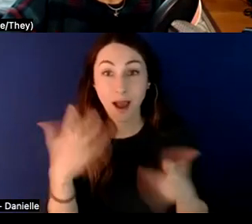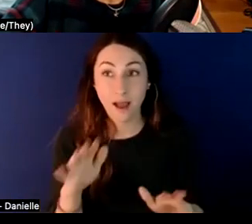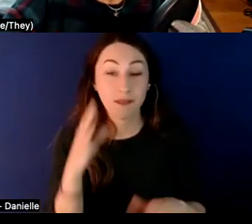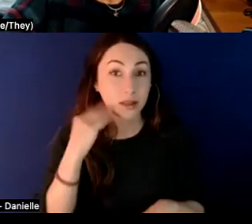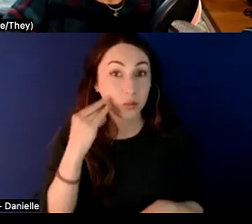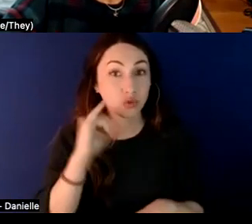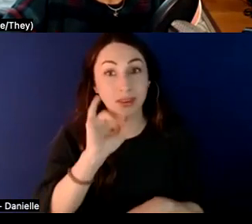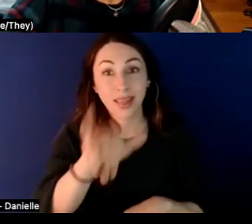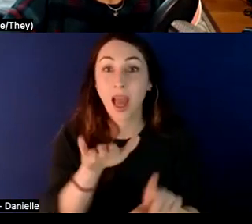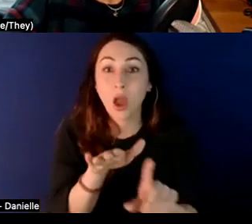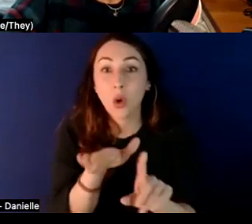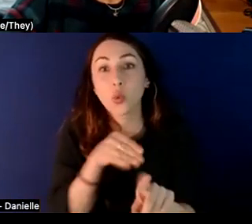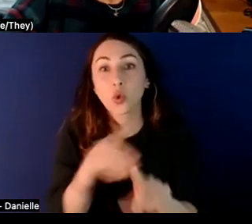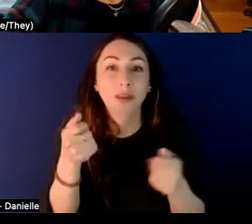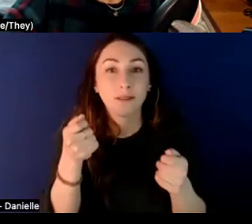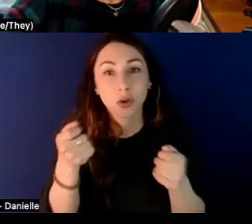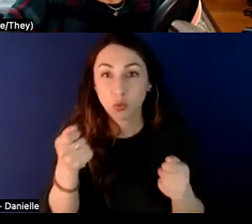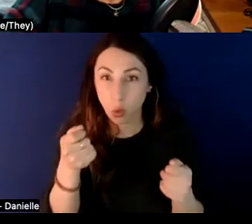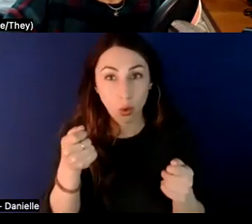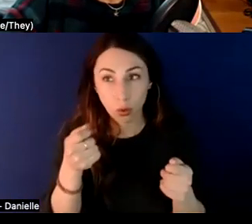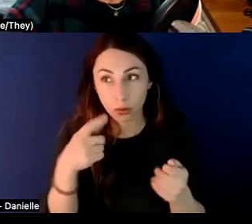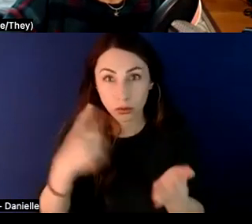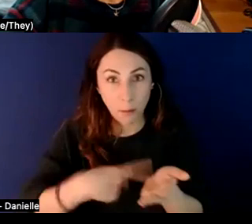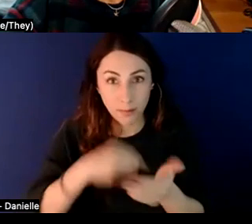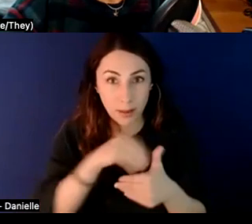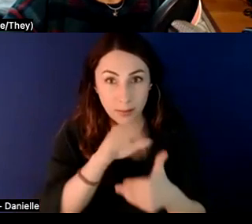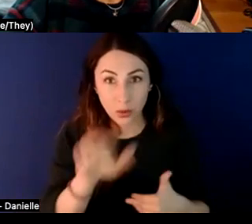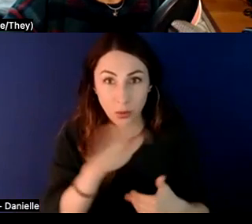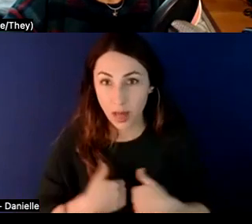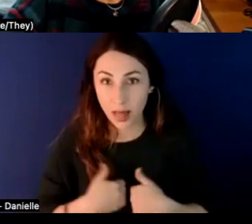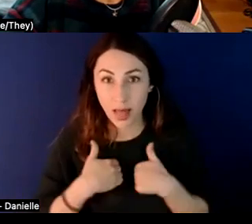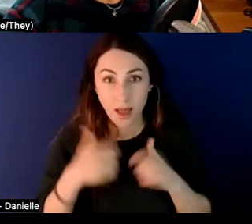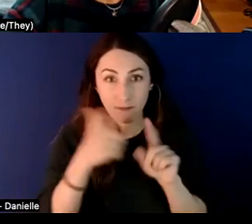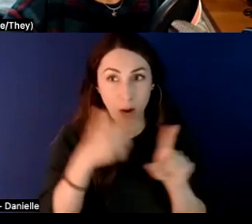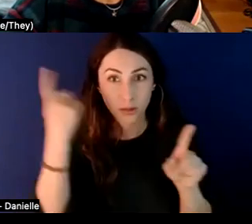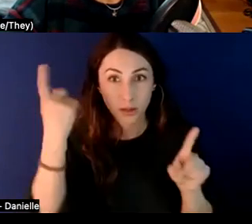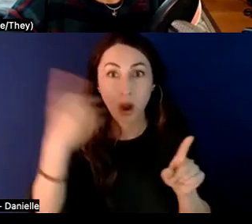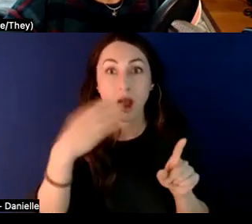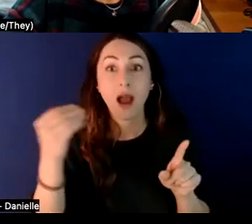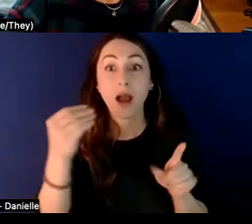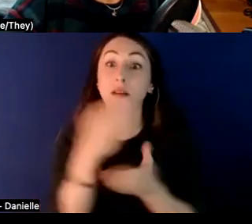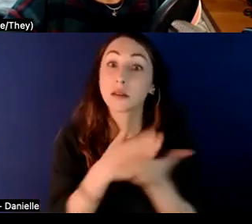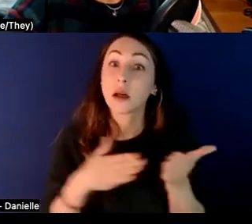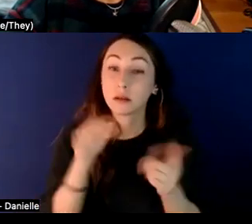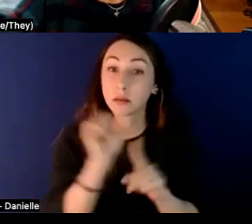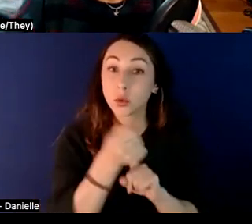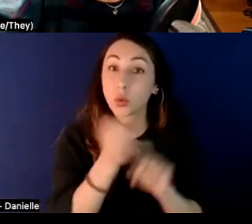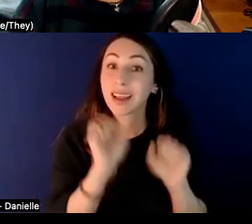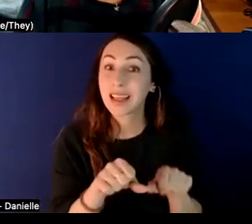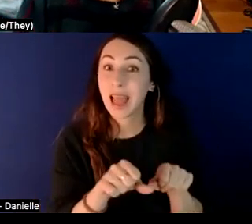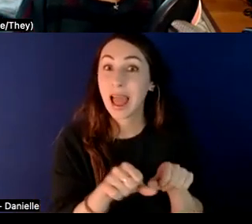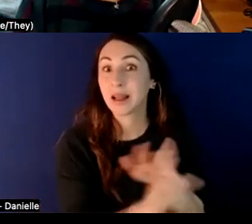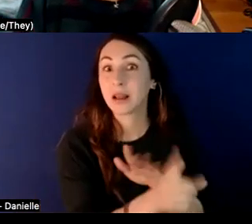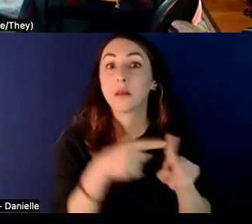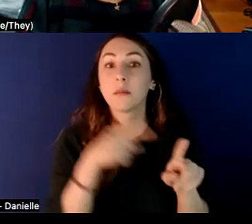experienced coercive control to some degree in their life from someone. And in some cases, you are able to get away from it. But if it ends up being in a